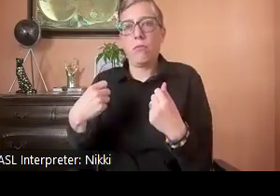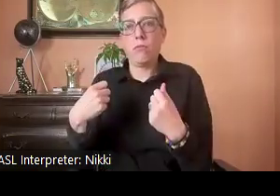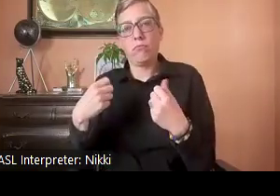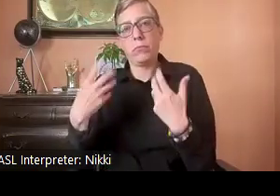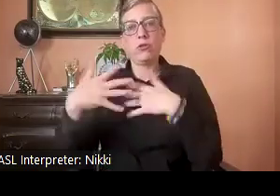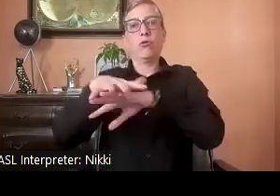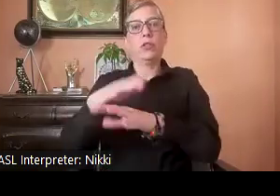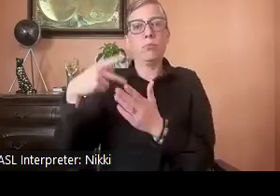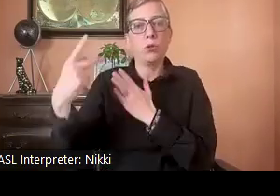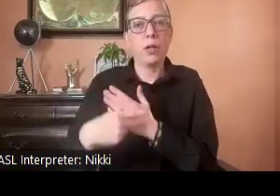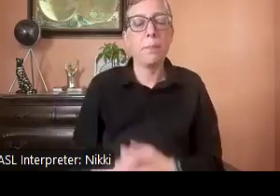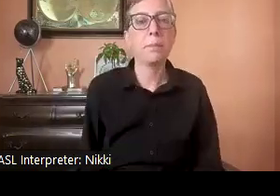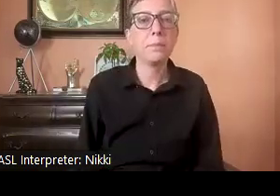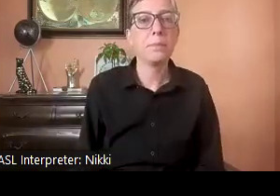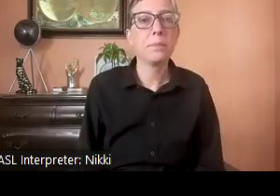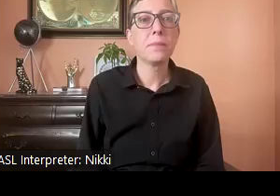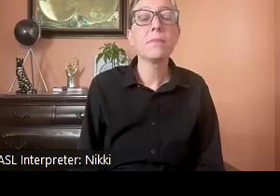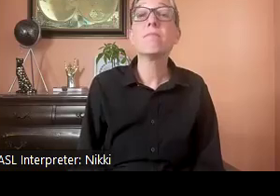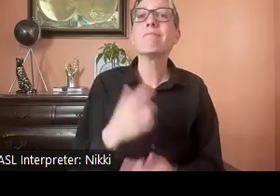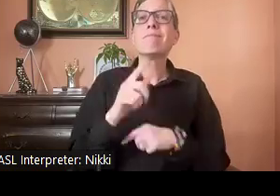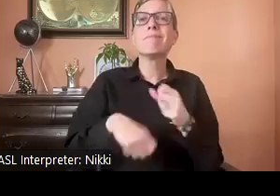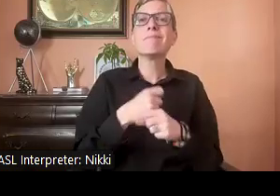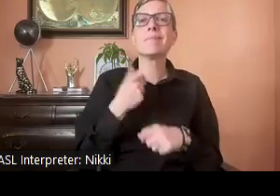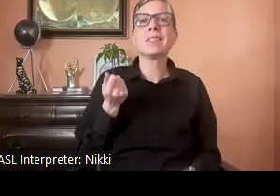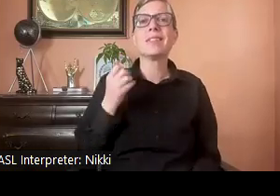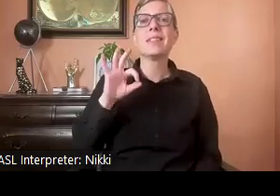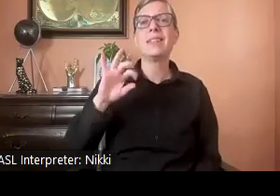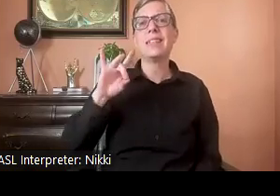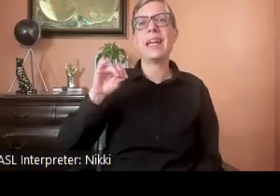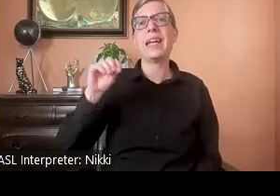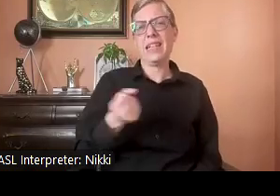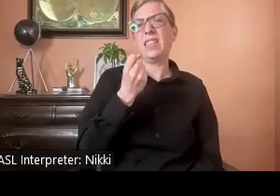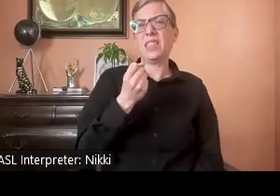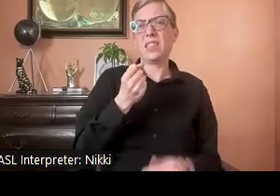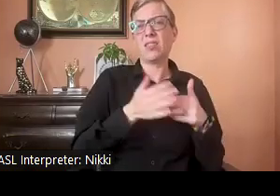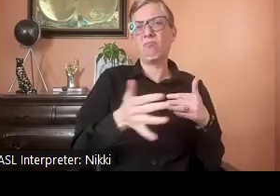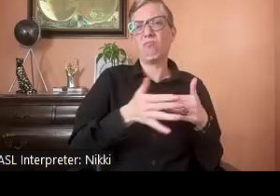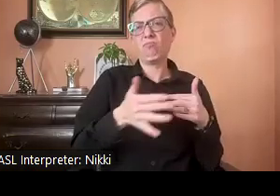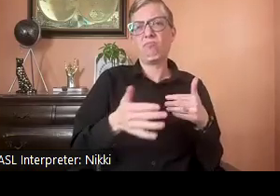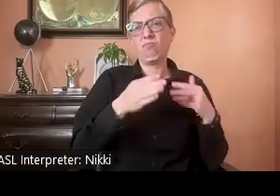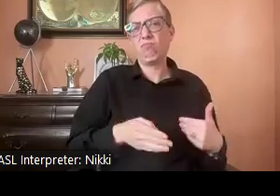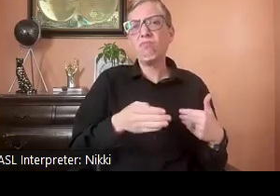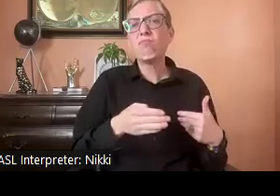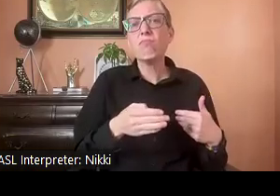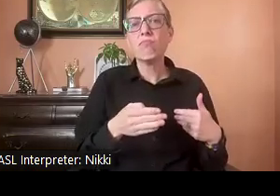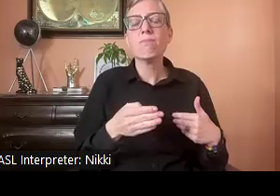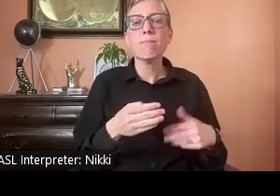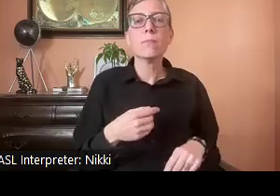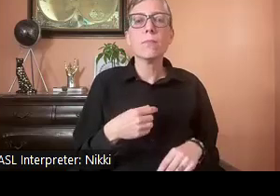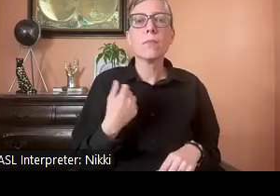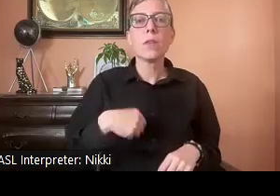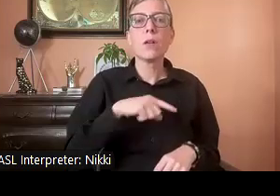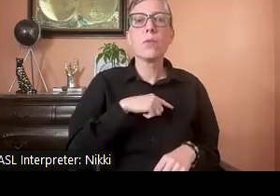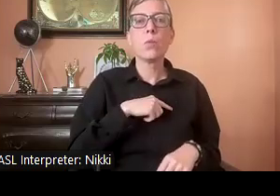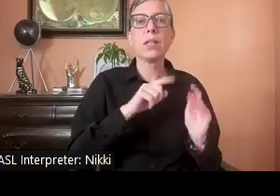so I would say 1980s, we were beginning to kind of be in that poverty